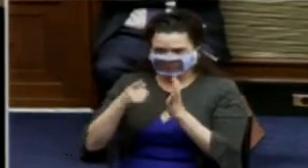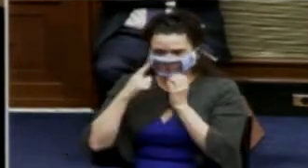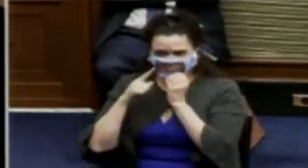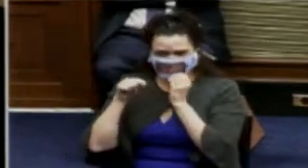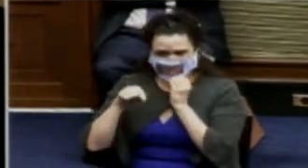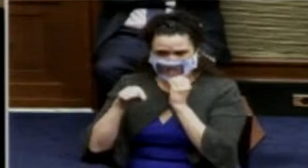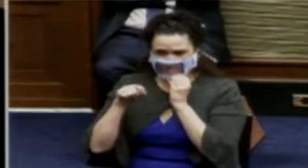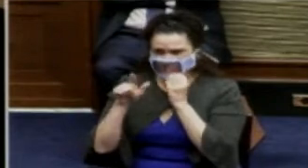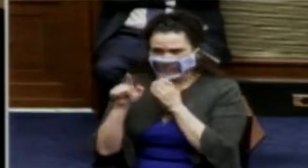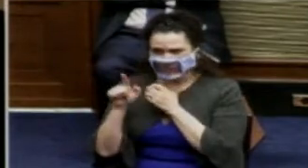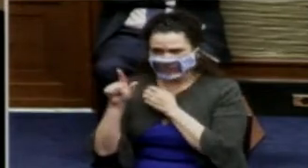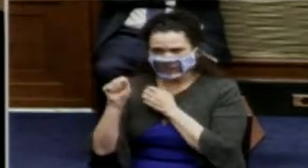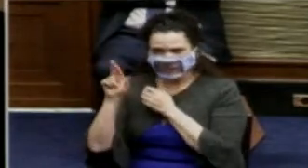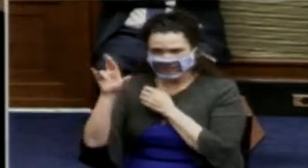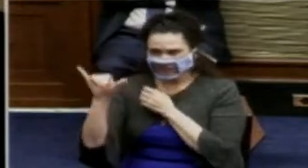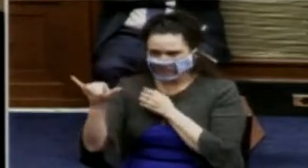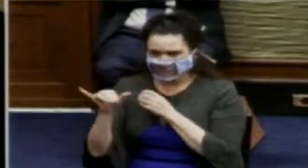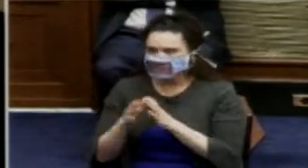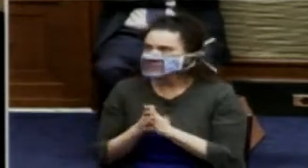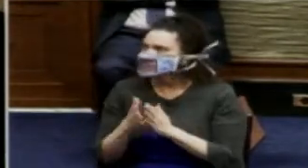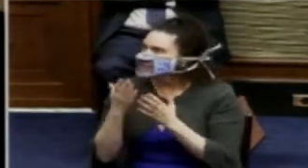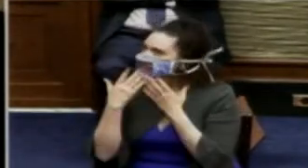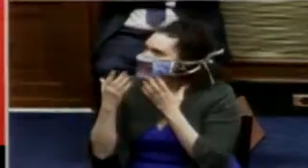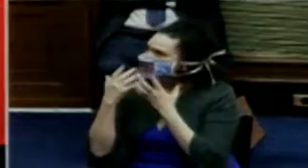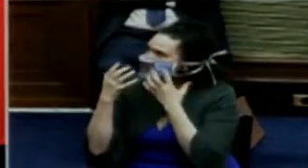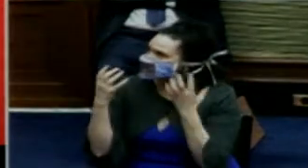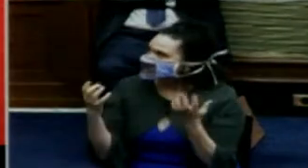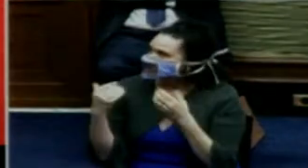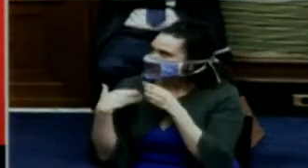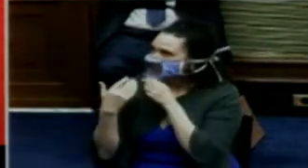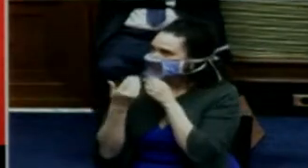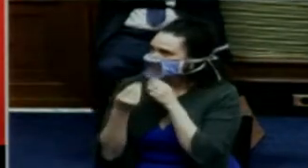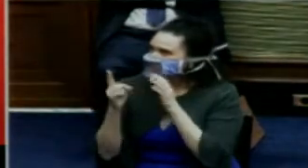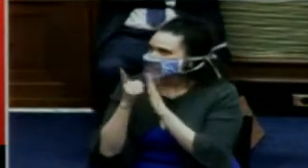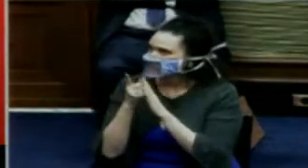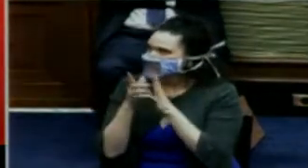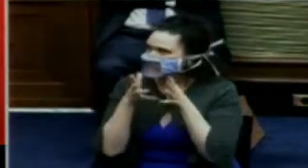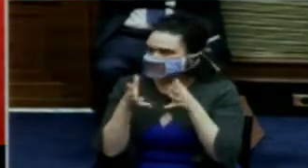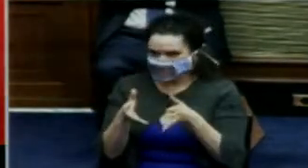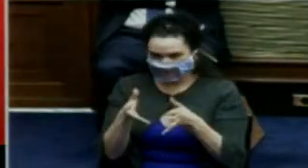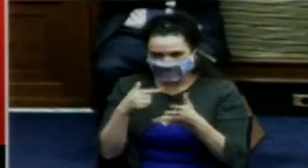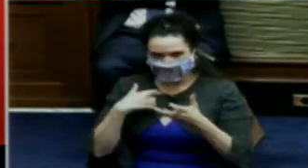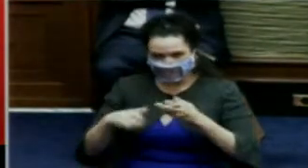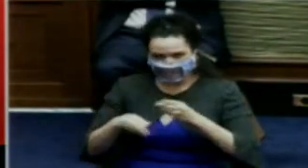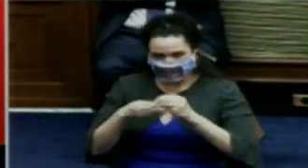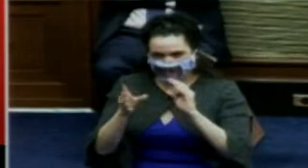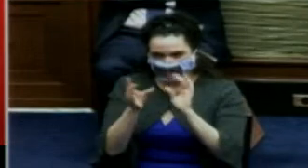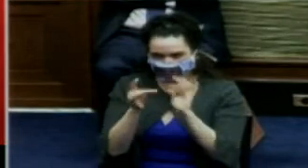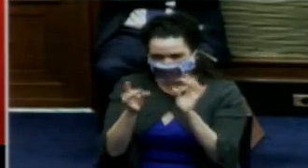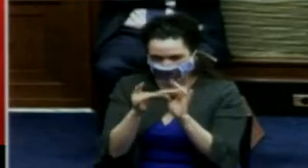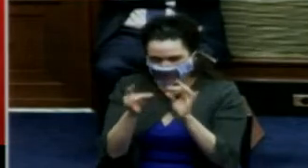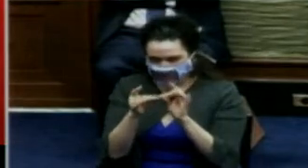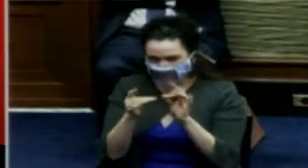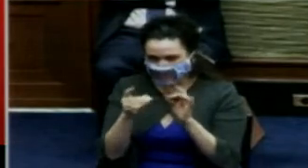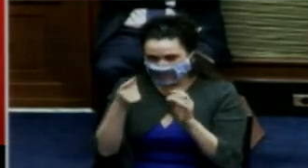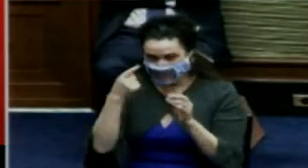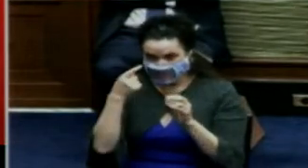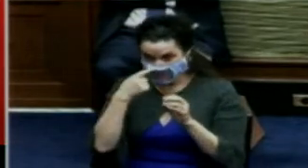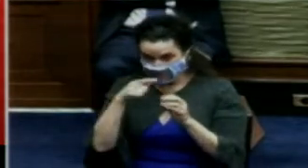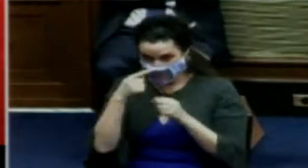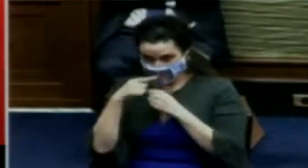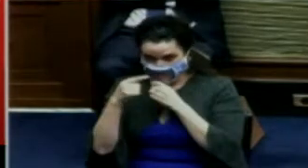most recently. Thank you so much. I've still got a few seconds left, and if Hank Johnson is still with